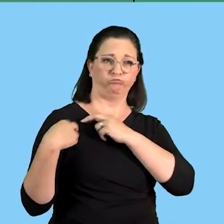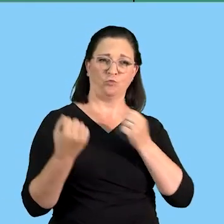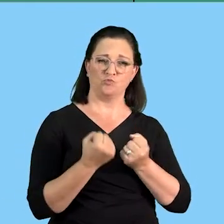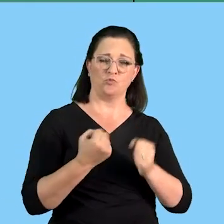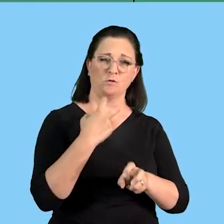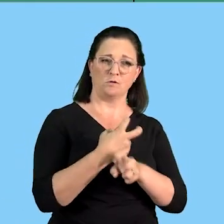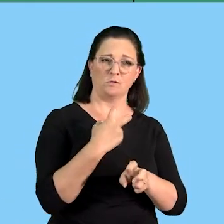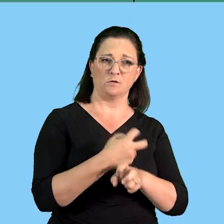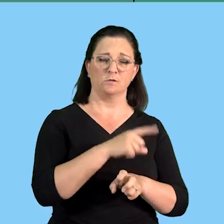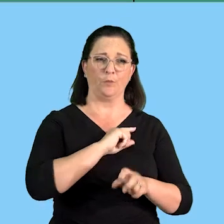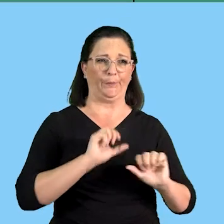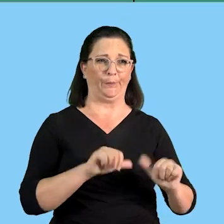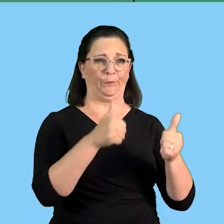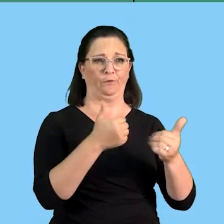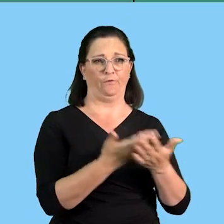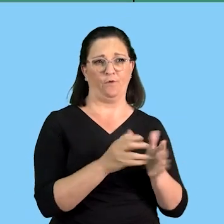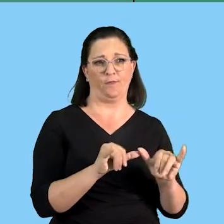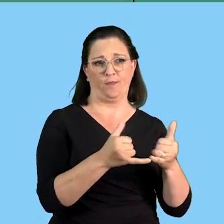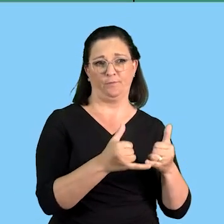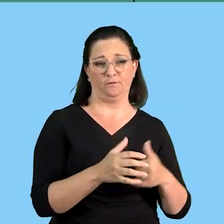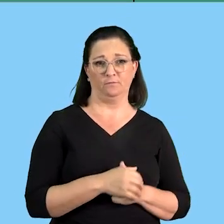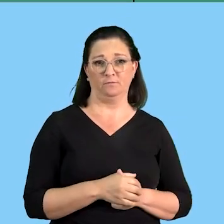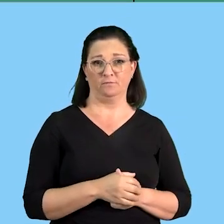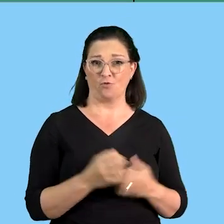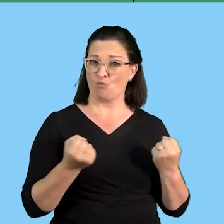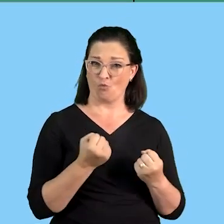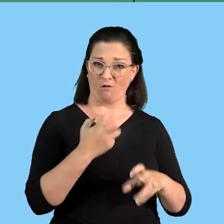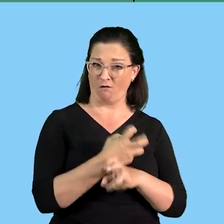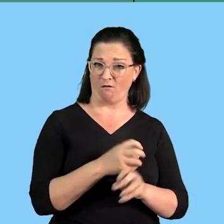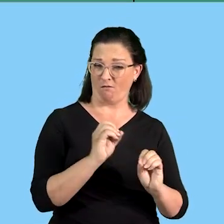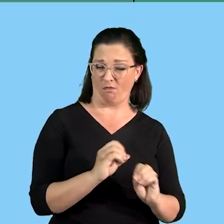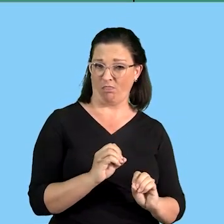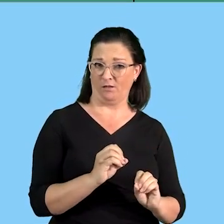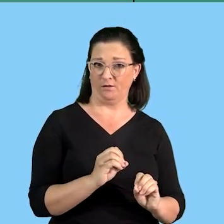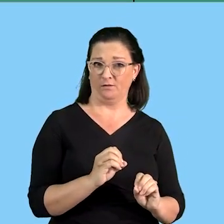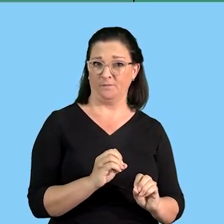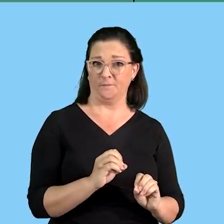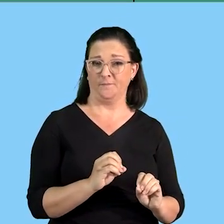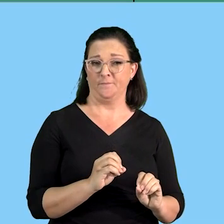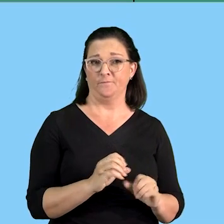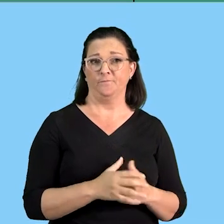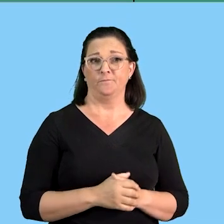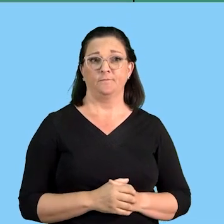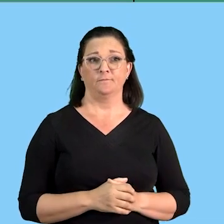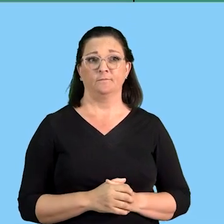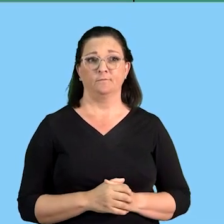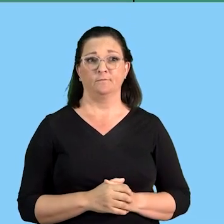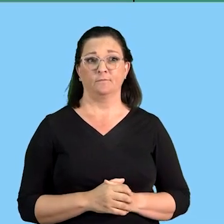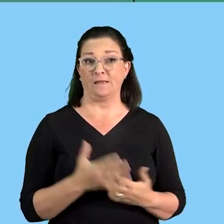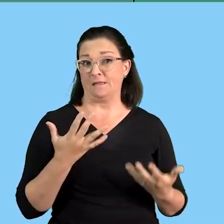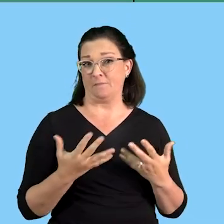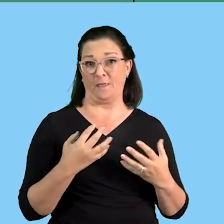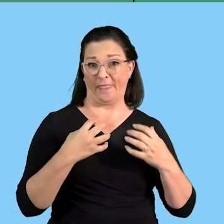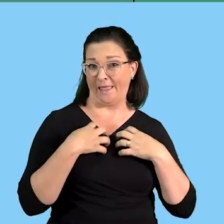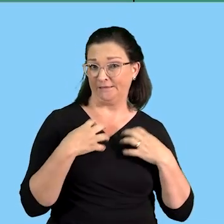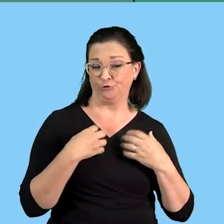harder towards the success of the company. Because should they not work hard, they will not now, or they